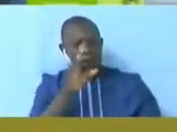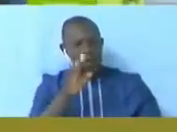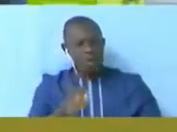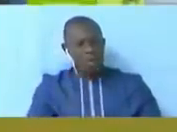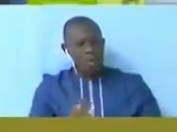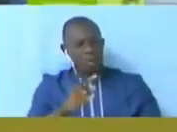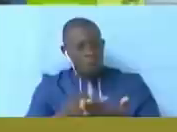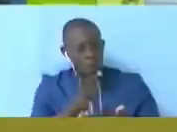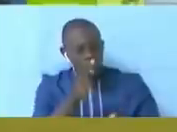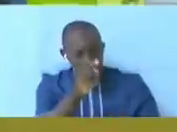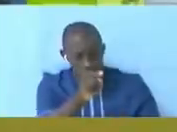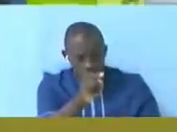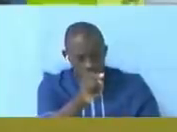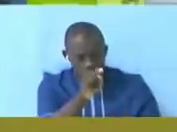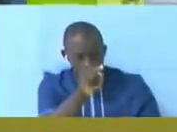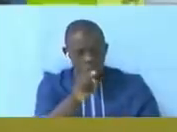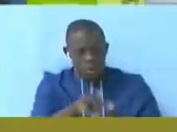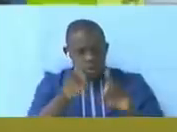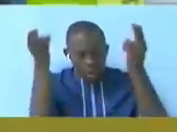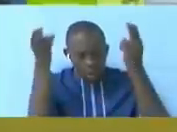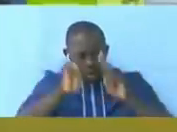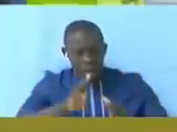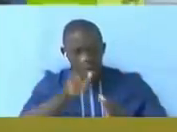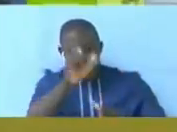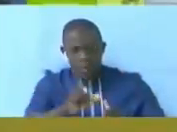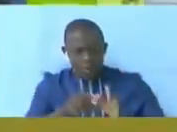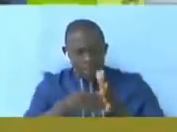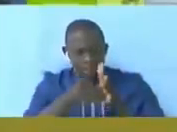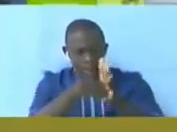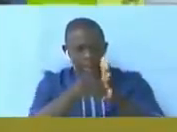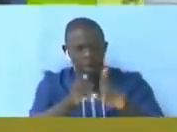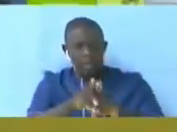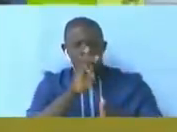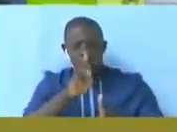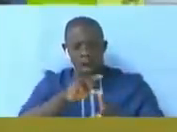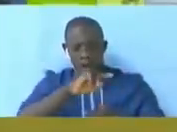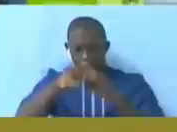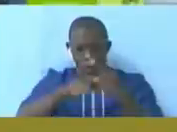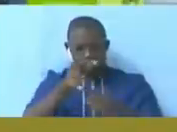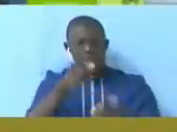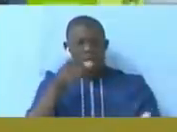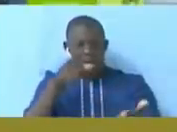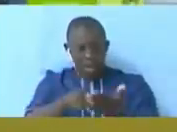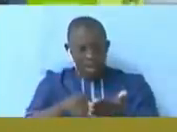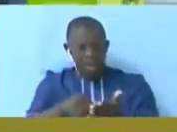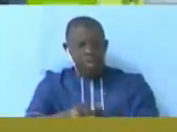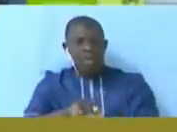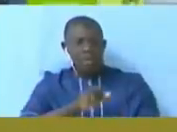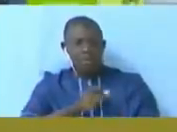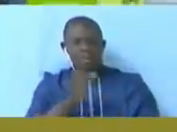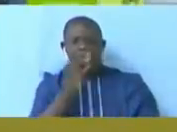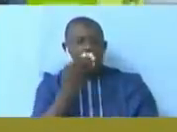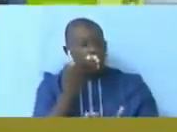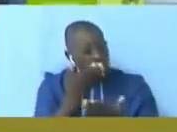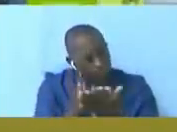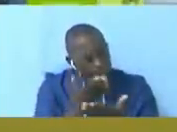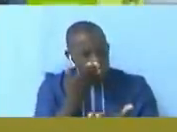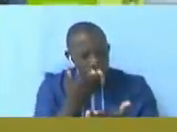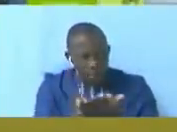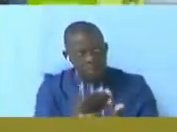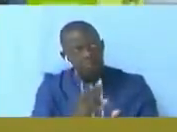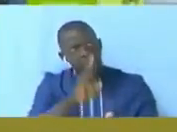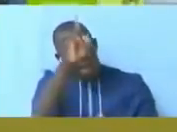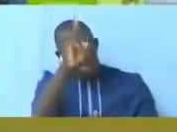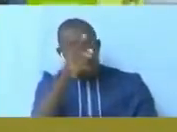is it you? I said, yes. Oh, you are the magistrate who was the subject of that letter. I said, yes. He said, please, I beg you for God's sake, don't reply to that letter.